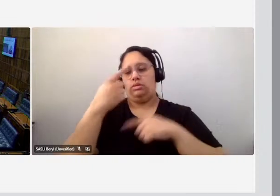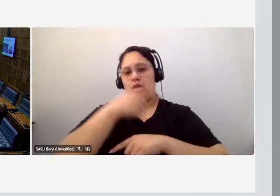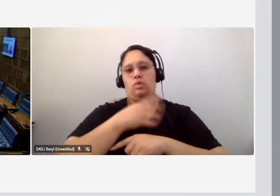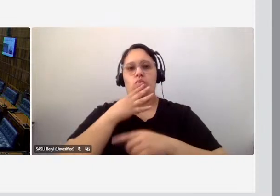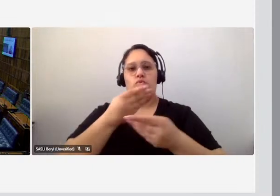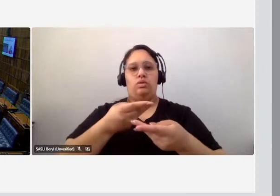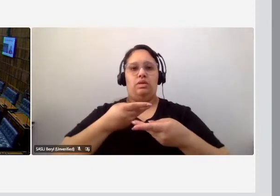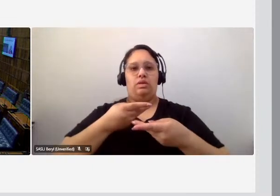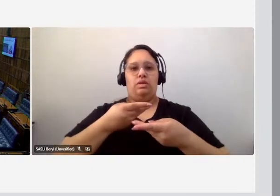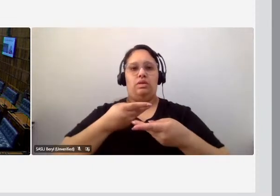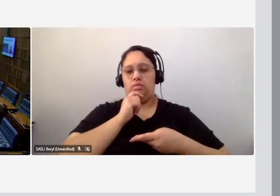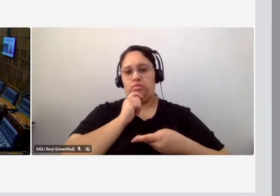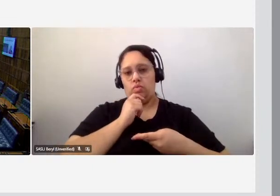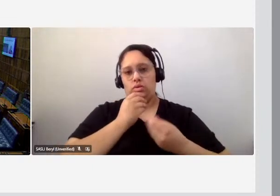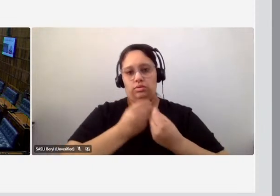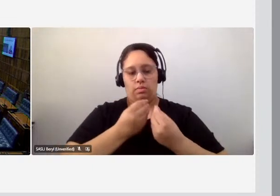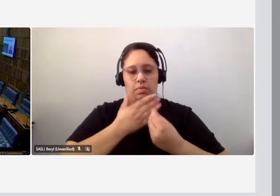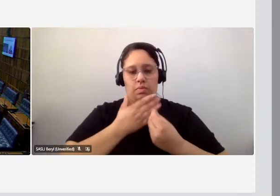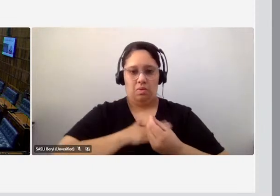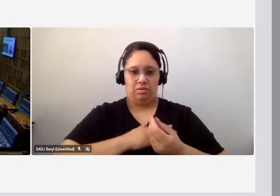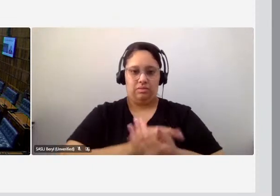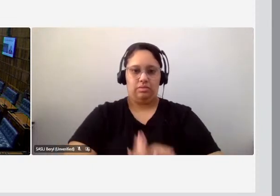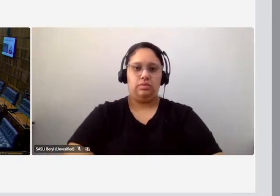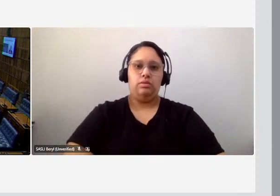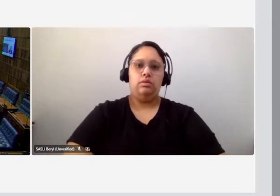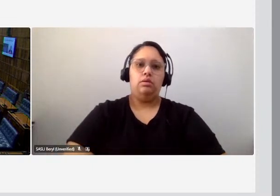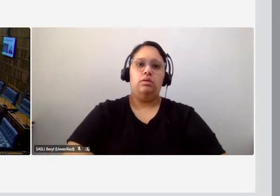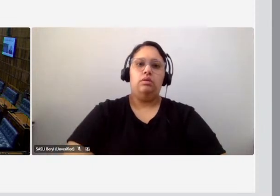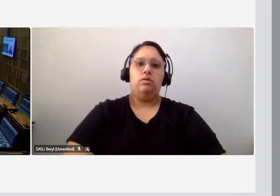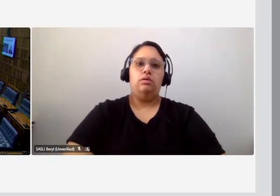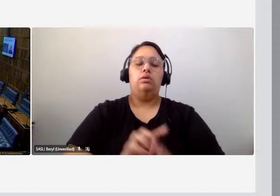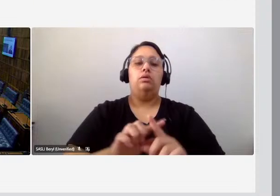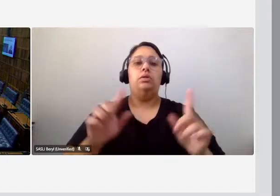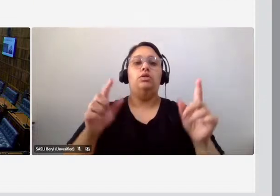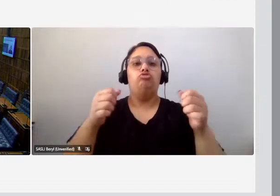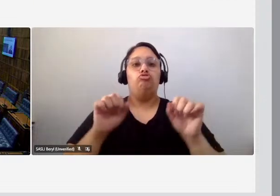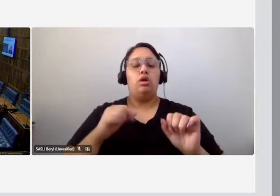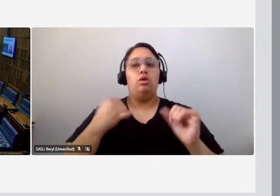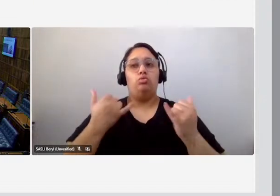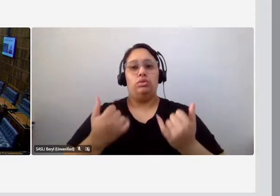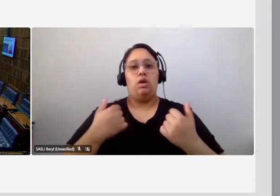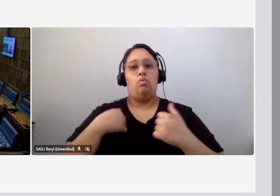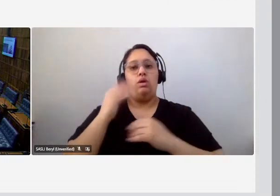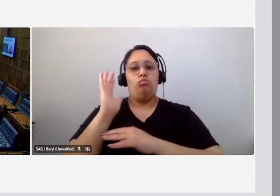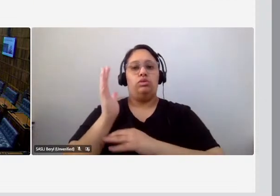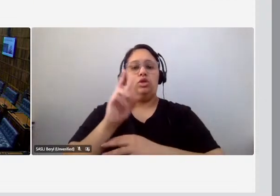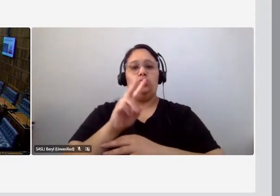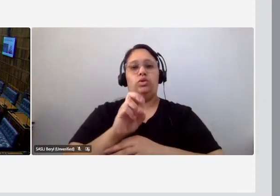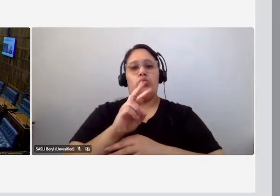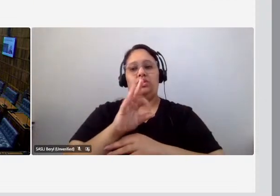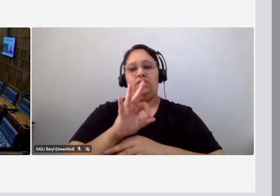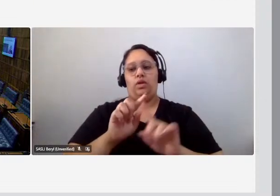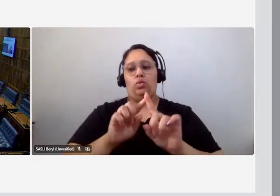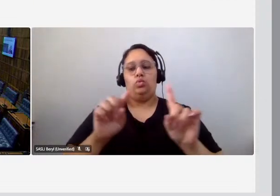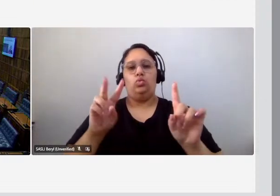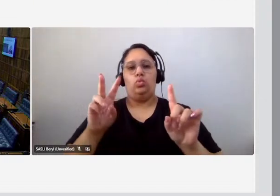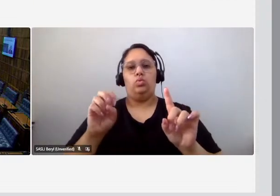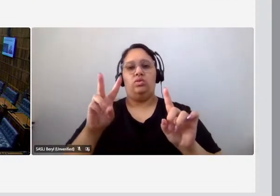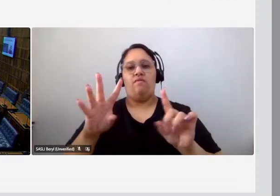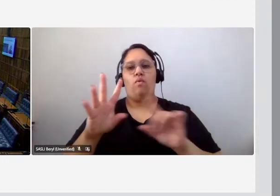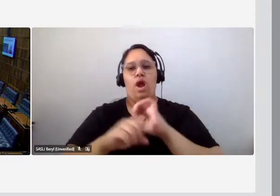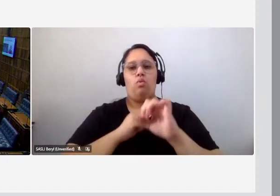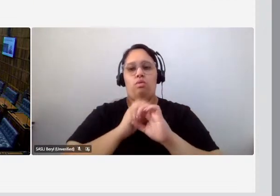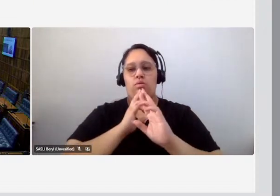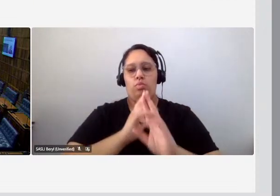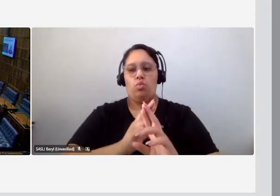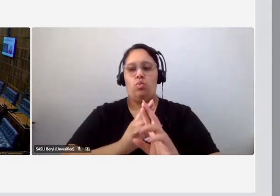something to me this morning. So, but Chairperson, today we present our 2023-2024 annual report of DCAS and